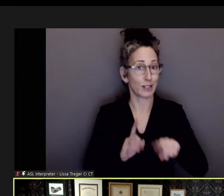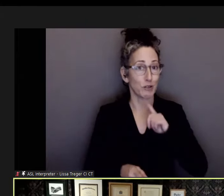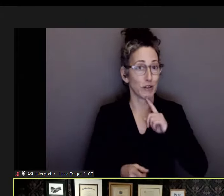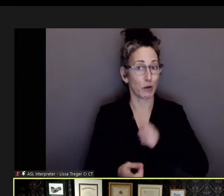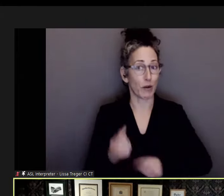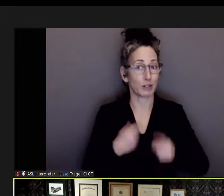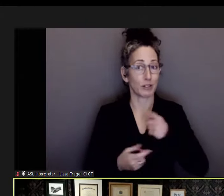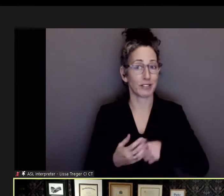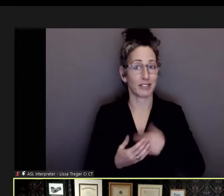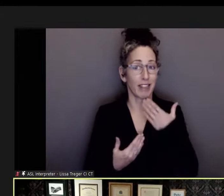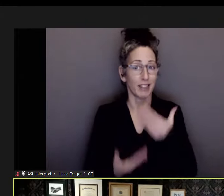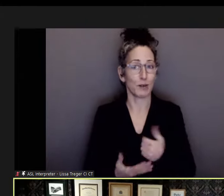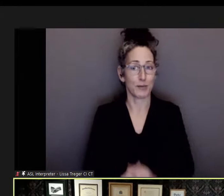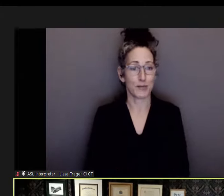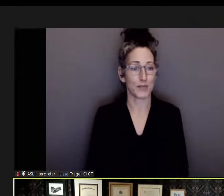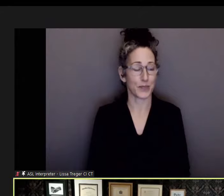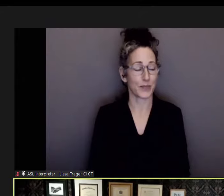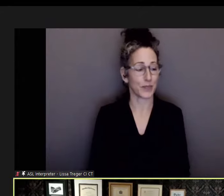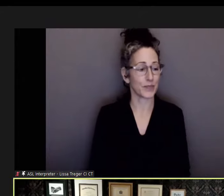Thank you.